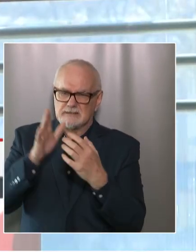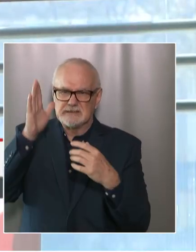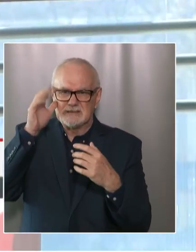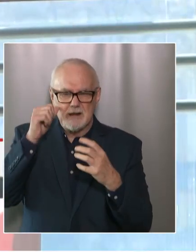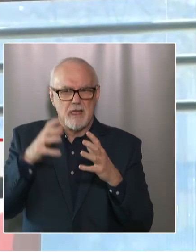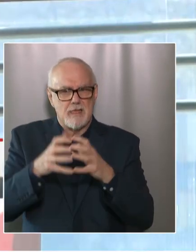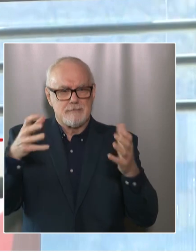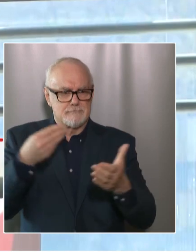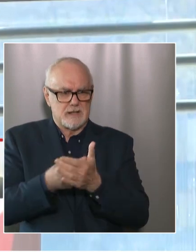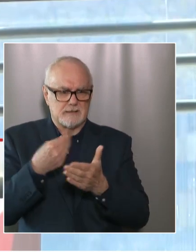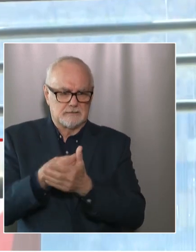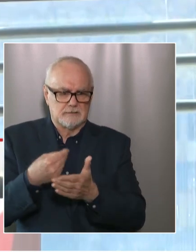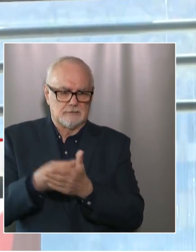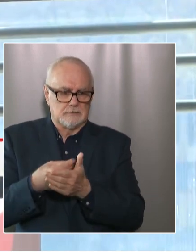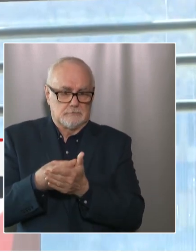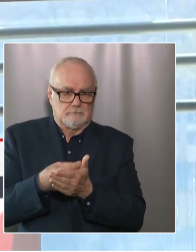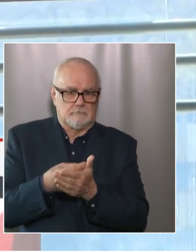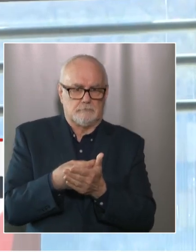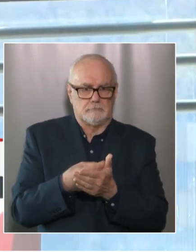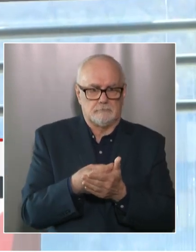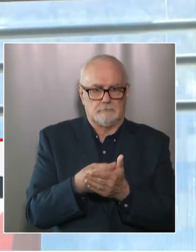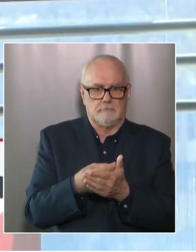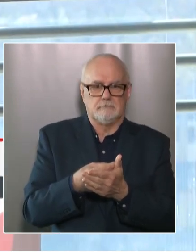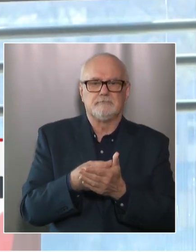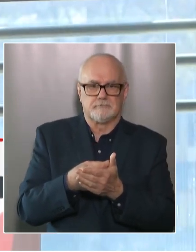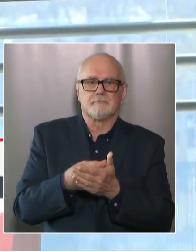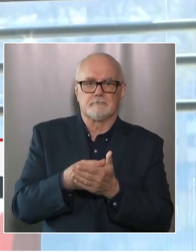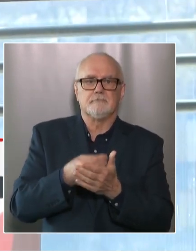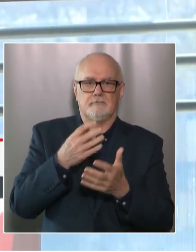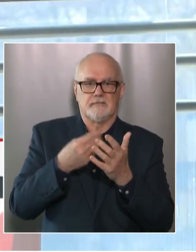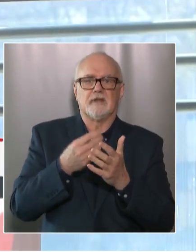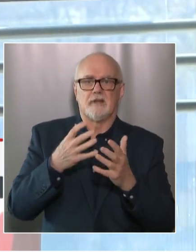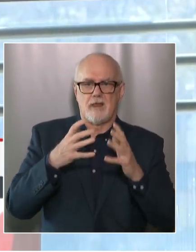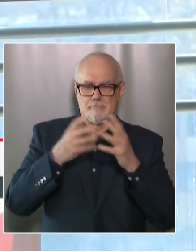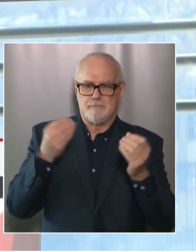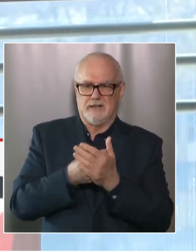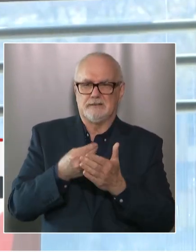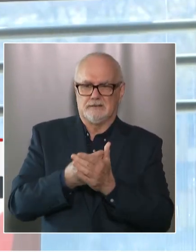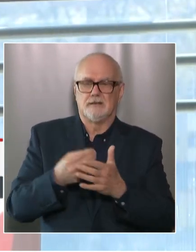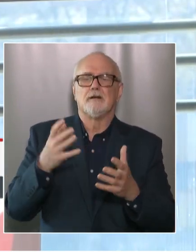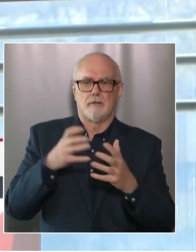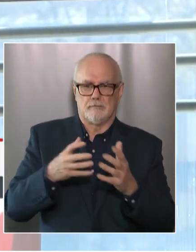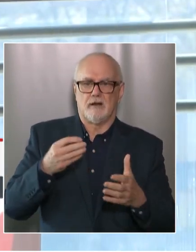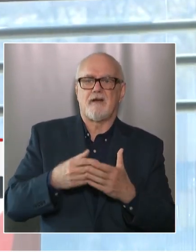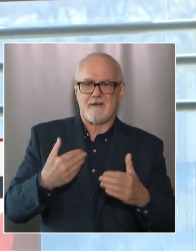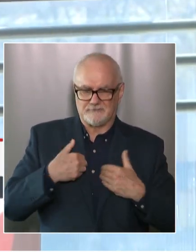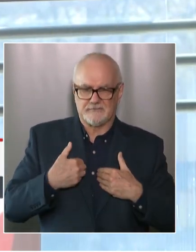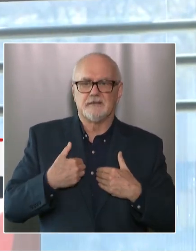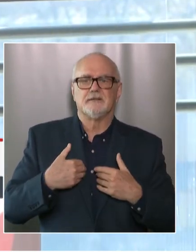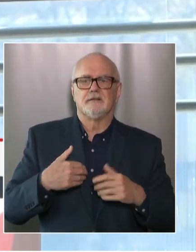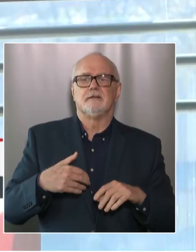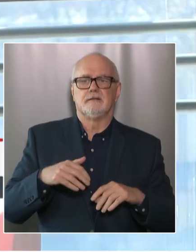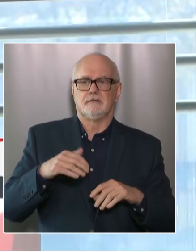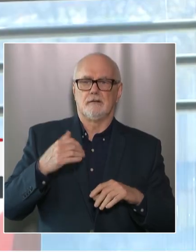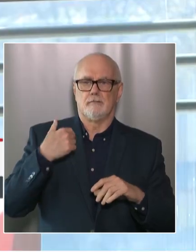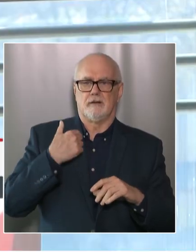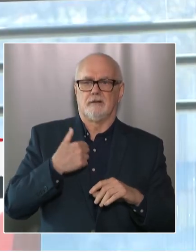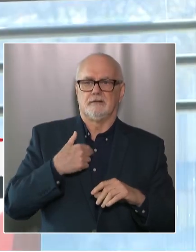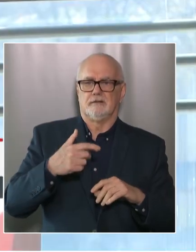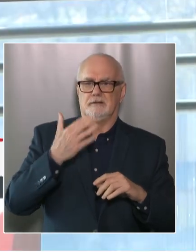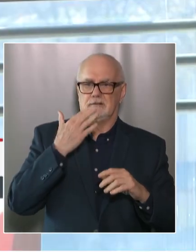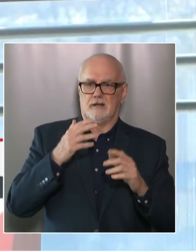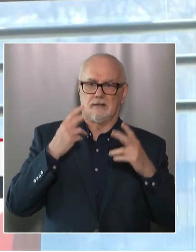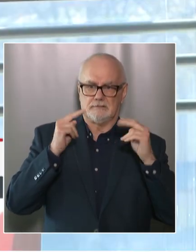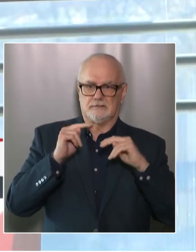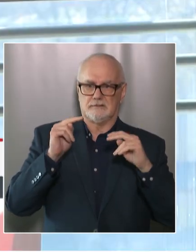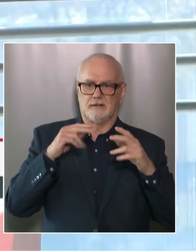their businesses because they know what they're doing. But we never undersell ourselves. We know our